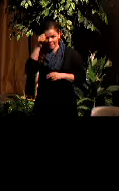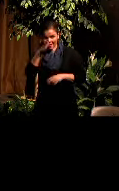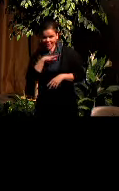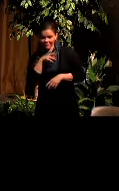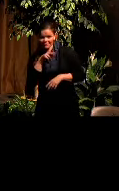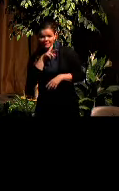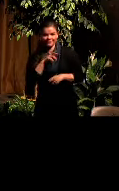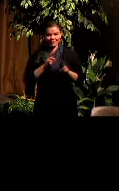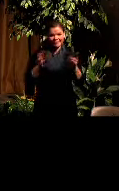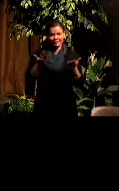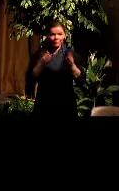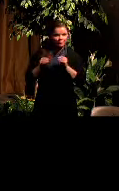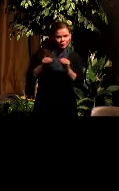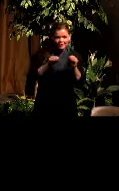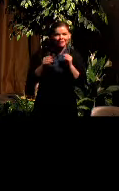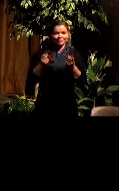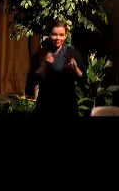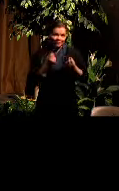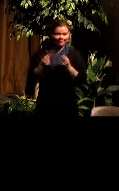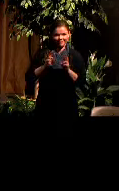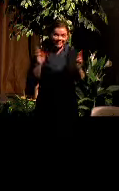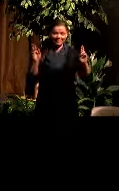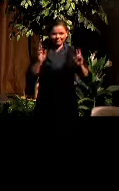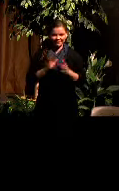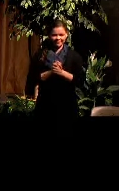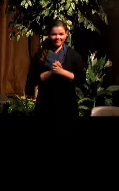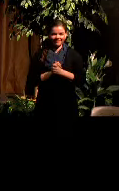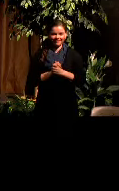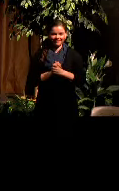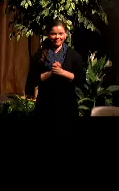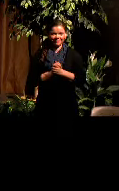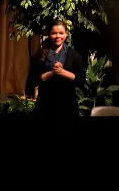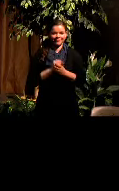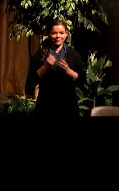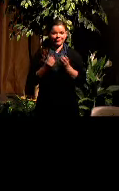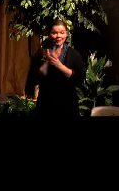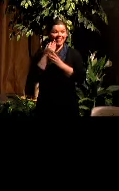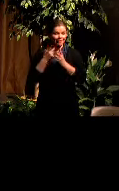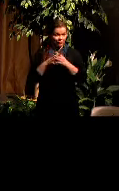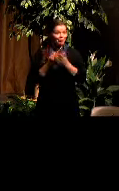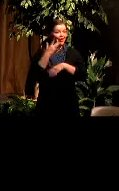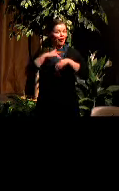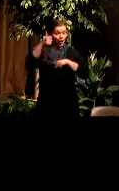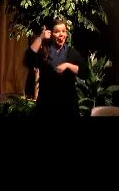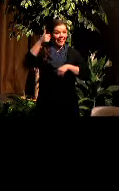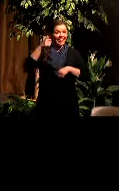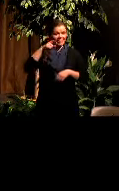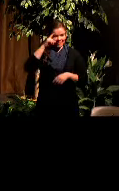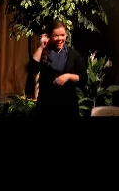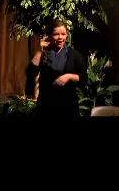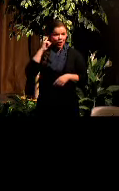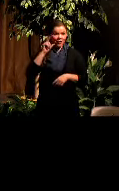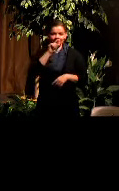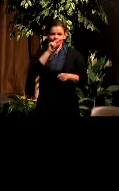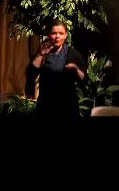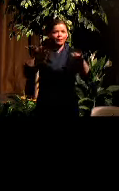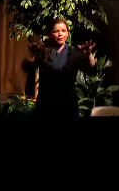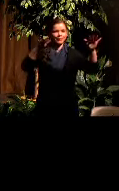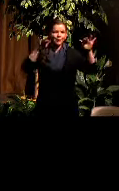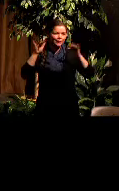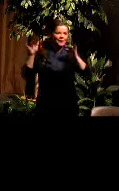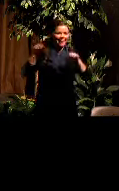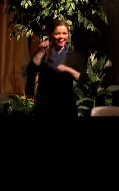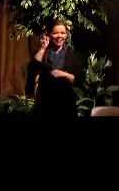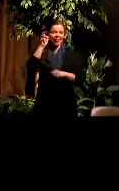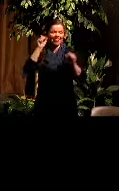So I always get into spring mode much earlier because I'm haunted by sound. And so I can hear all these things all the time, and I sort of